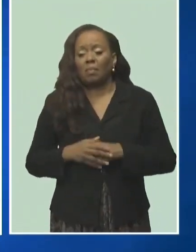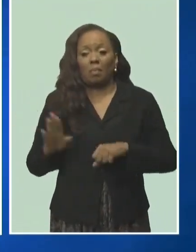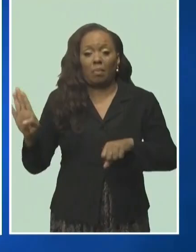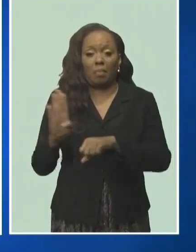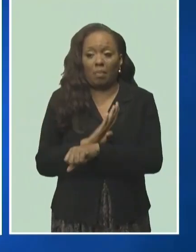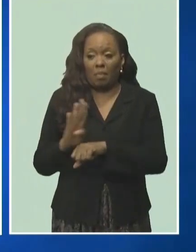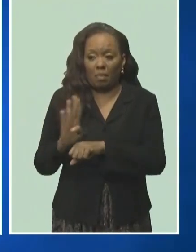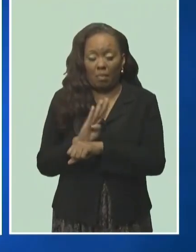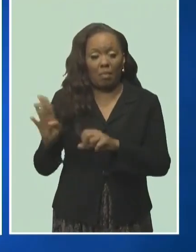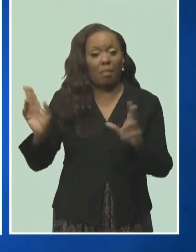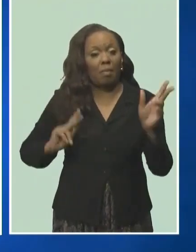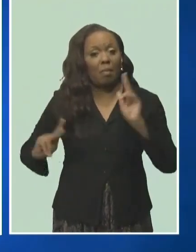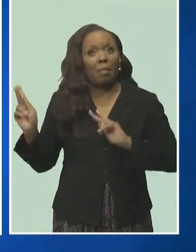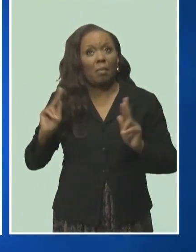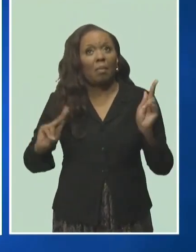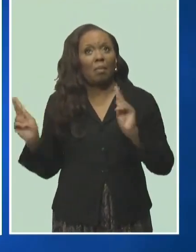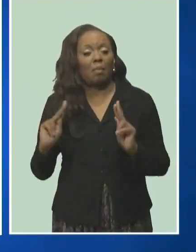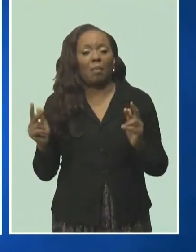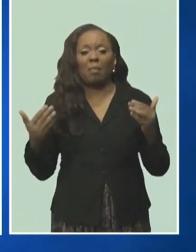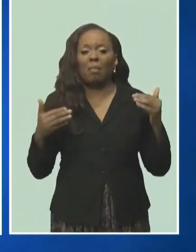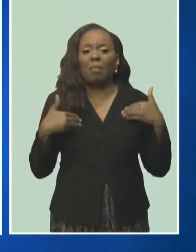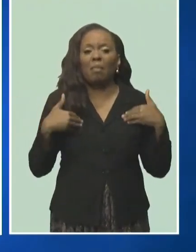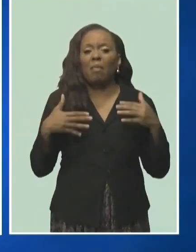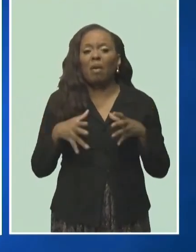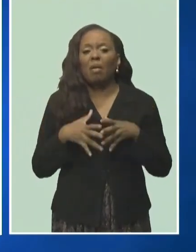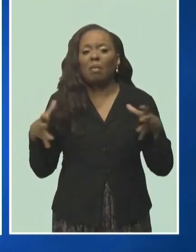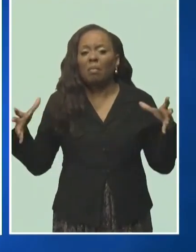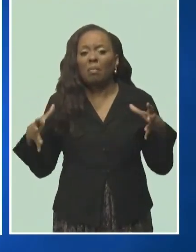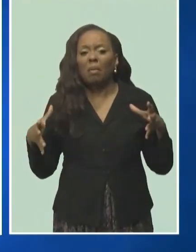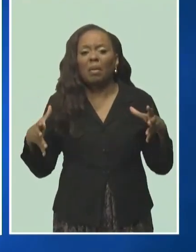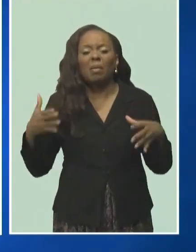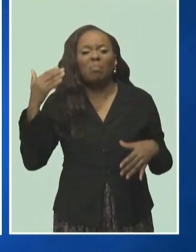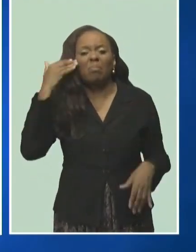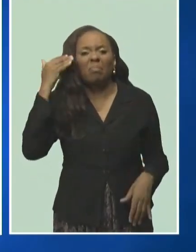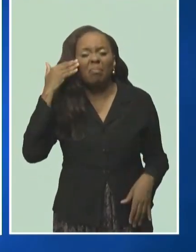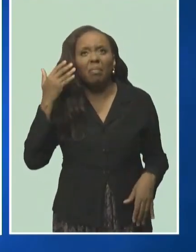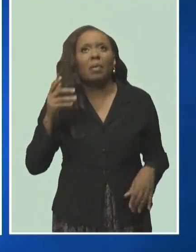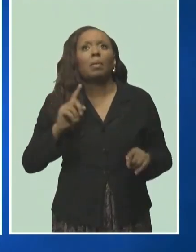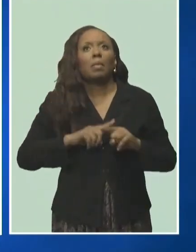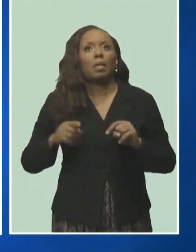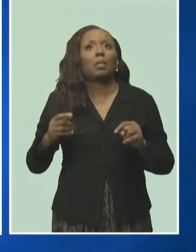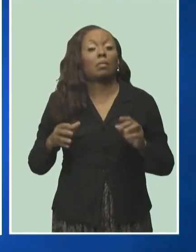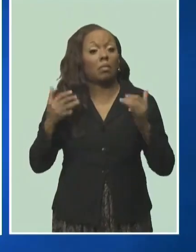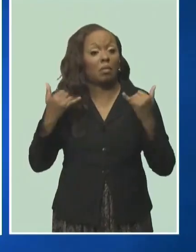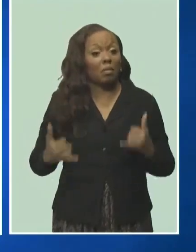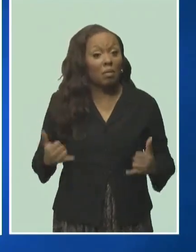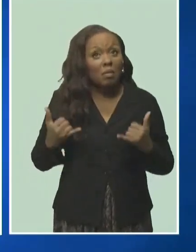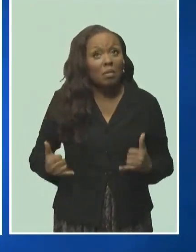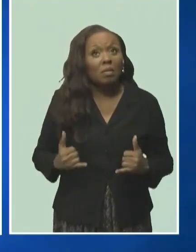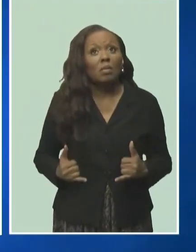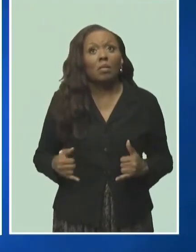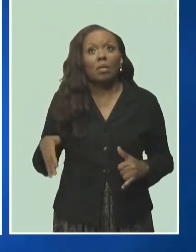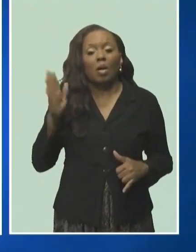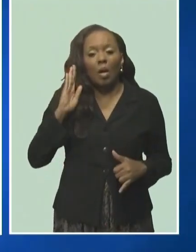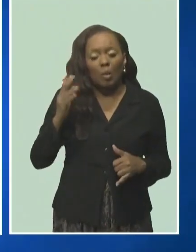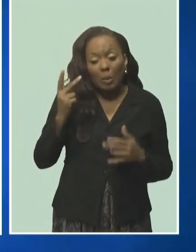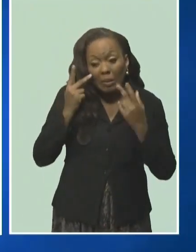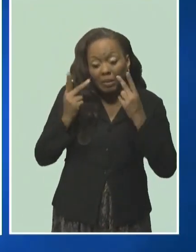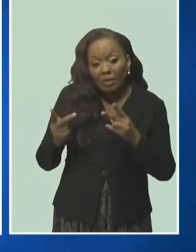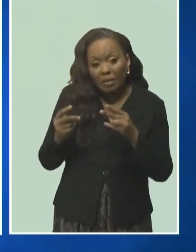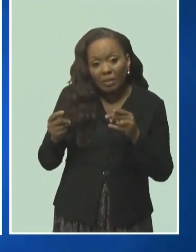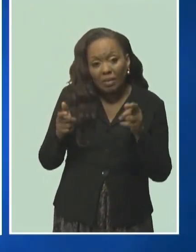get, a lot of people know the corporate people already, but those people will now educate themselves about these small